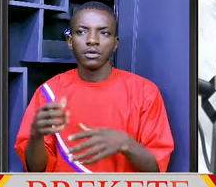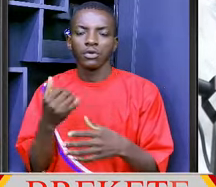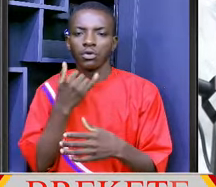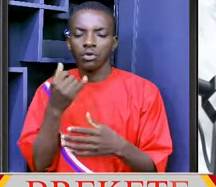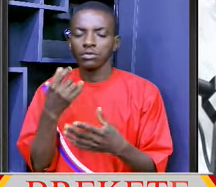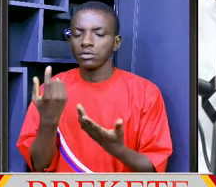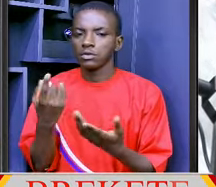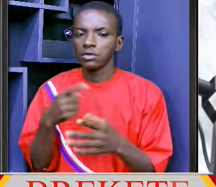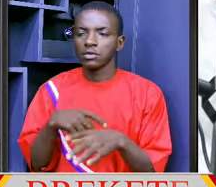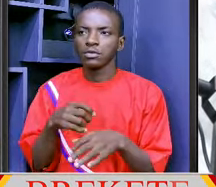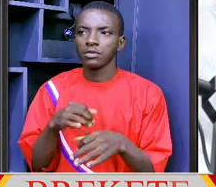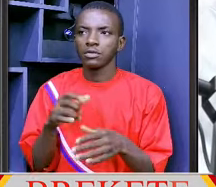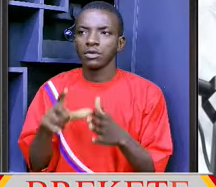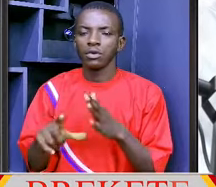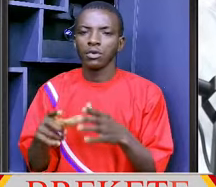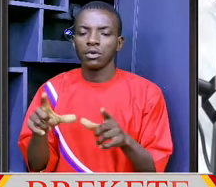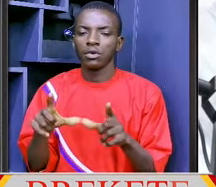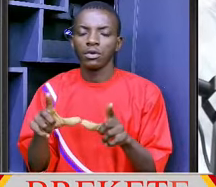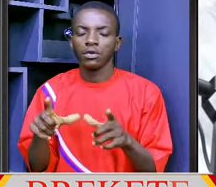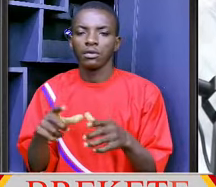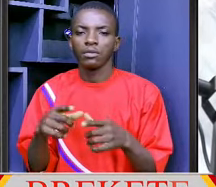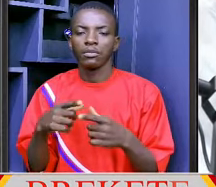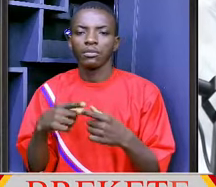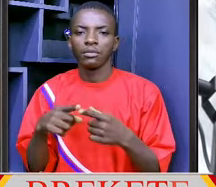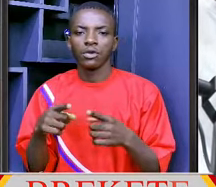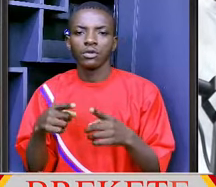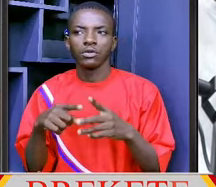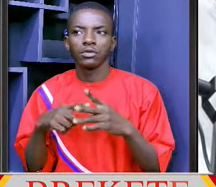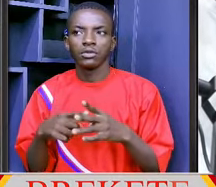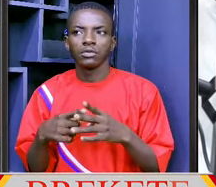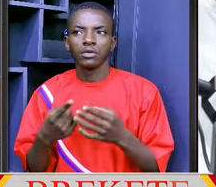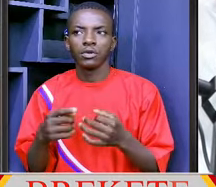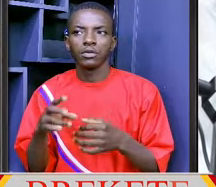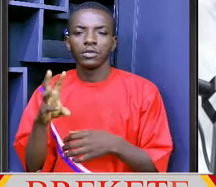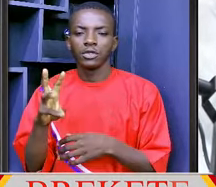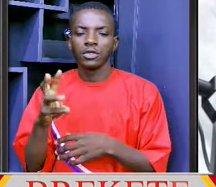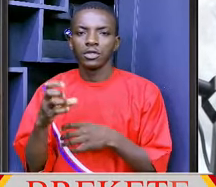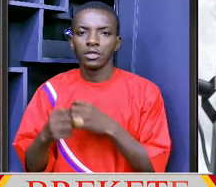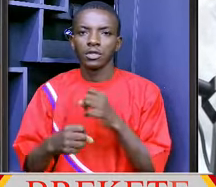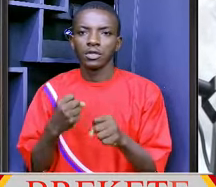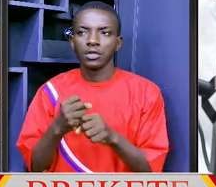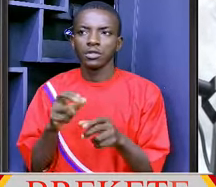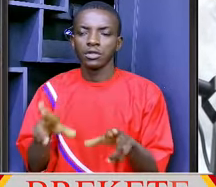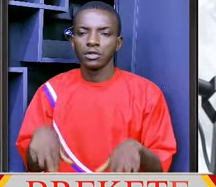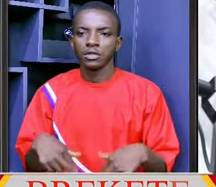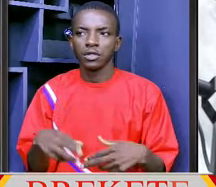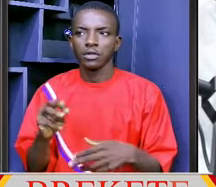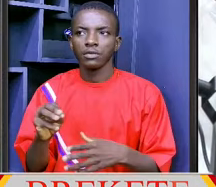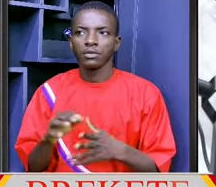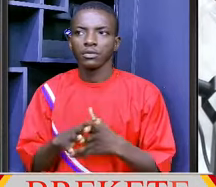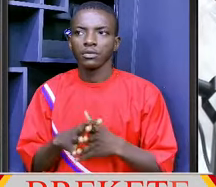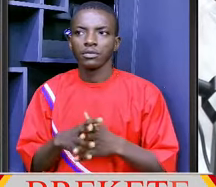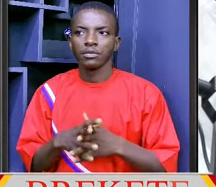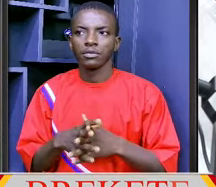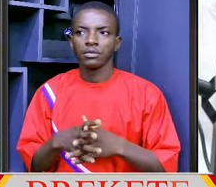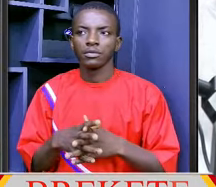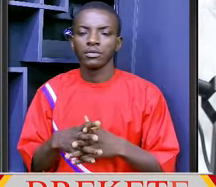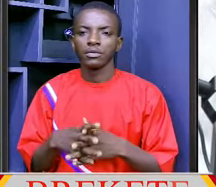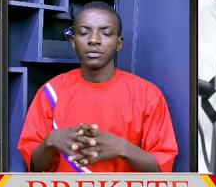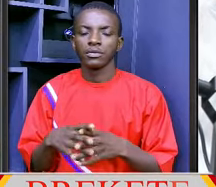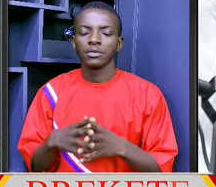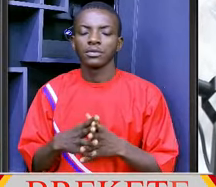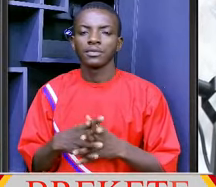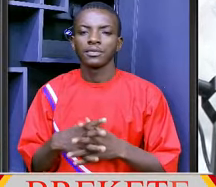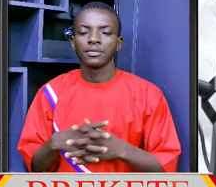time, at the same time, in a lower level. But you became 60 years. Yes, sir. they retire you. Yes, but why I still have about 13 years to